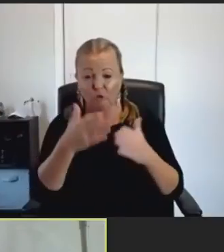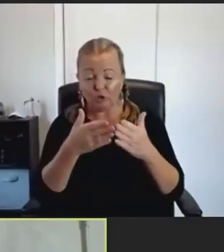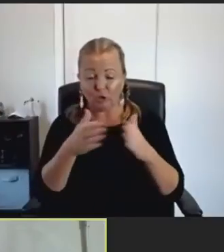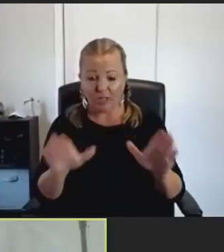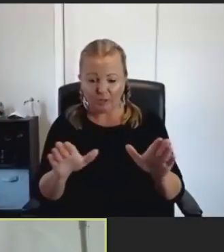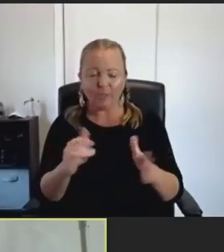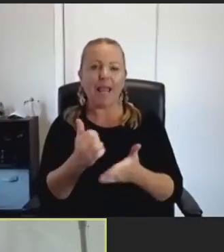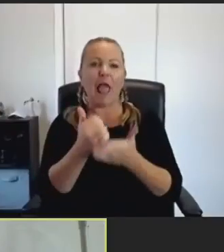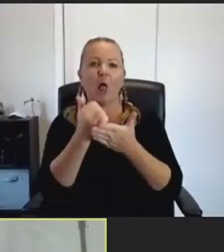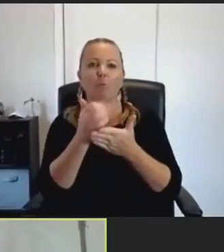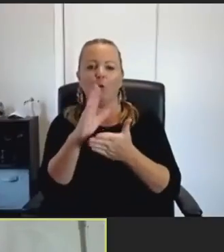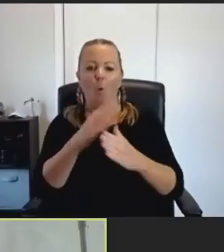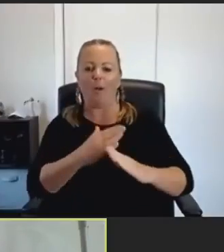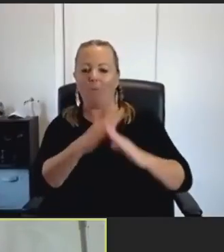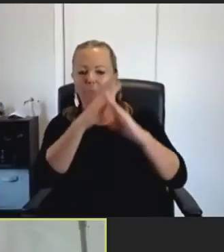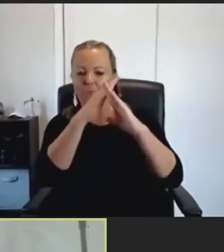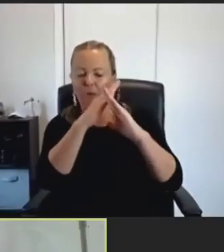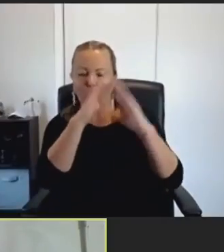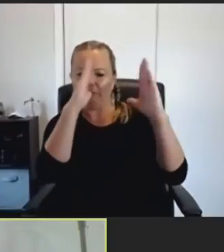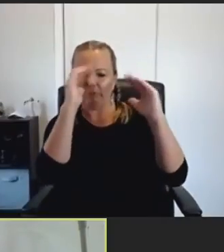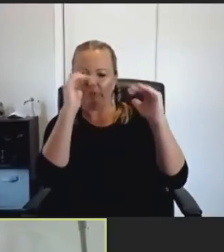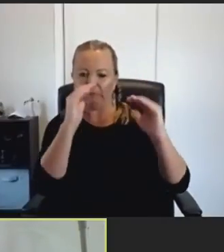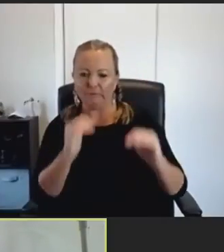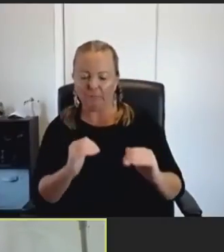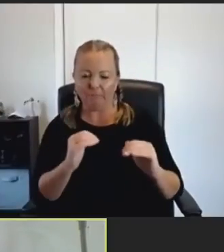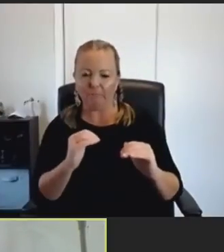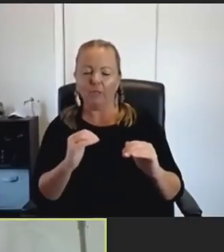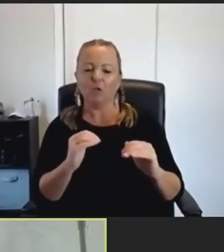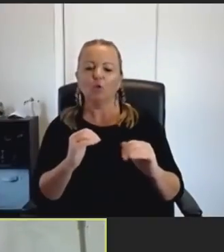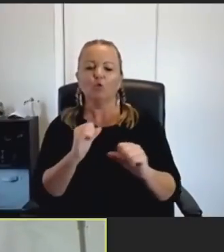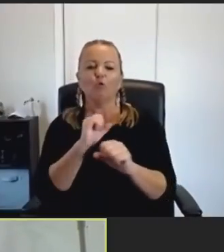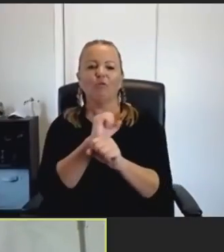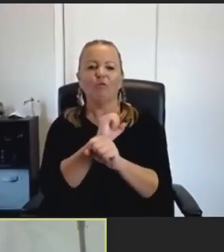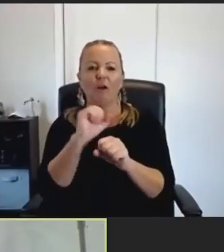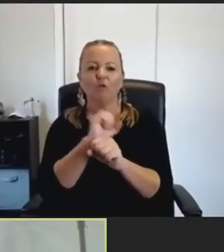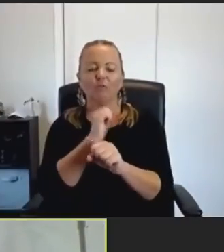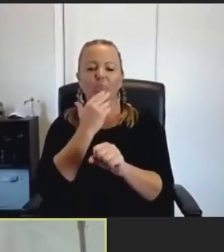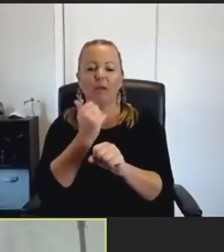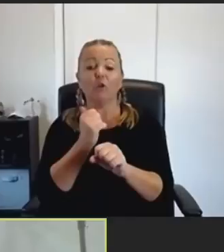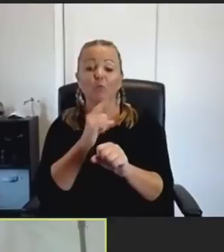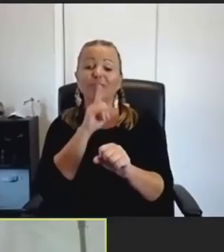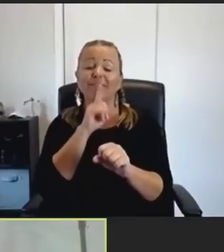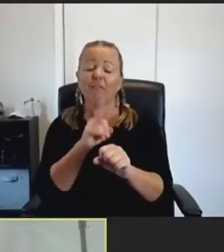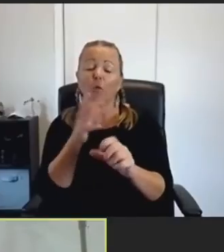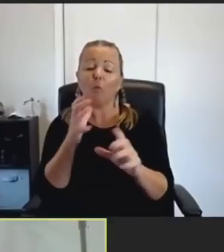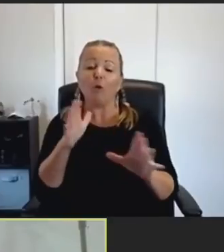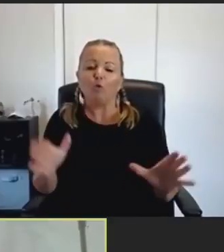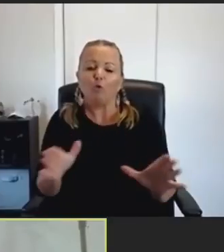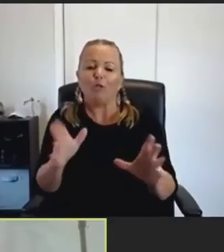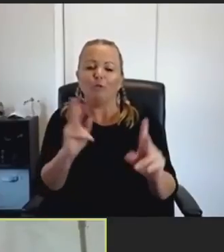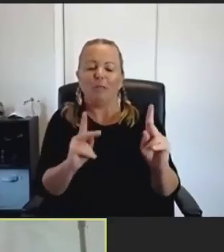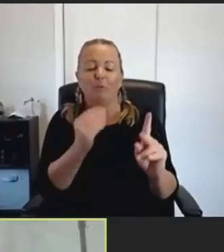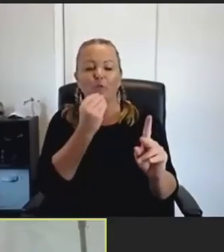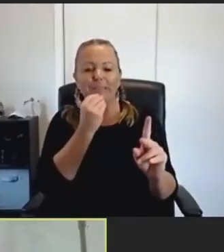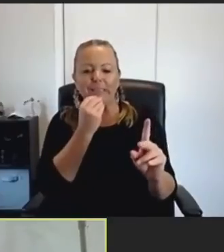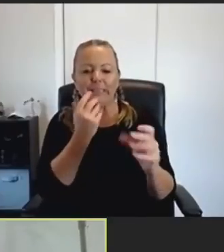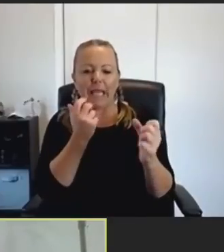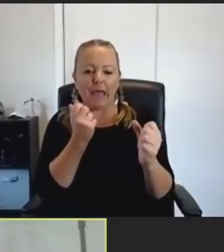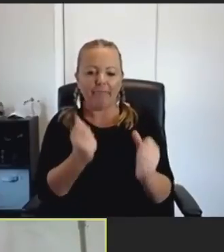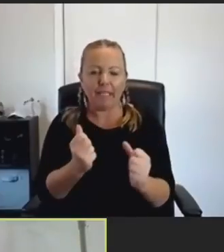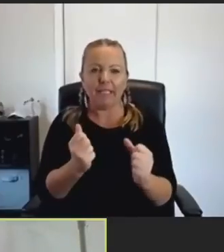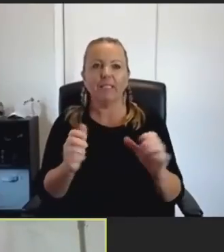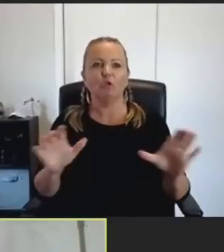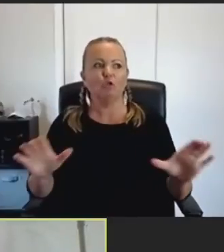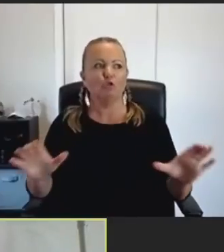to function more optimally with whatever kind of illness you have. We definitely want to encourage people to be eating healthy, to be